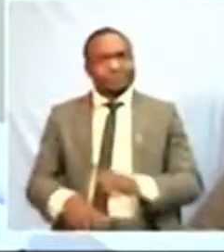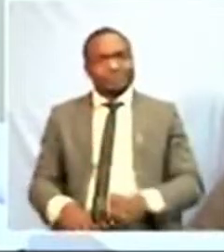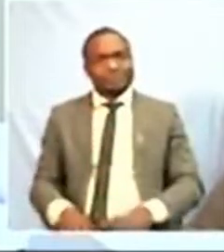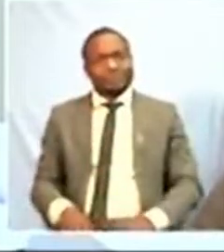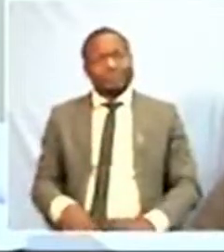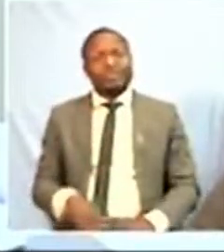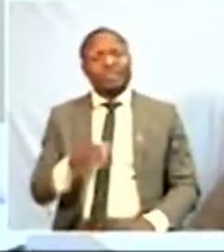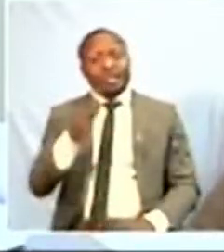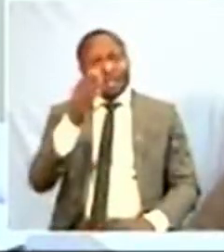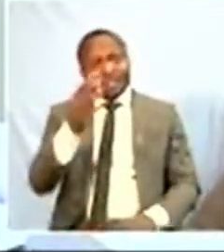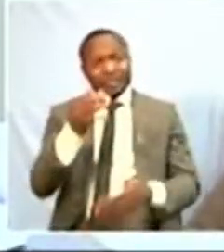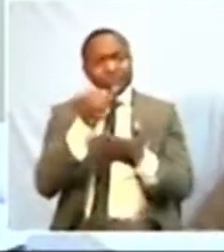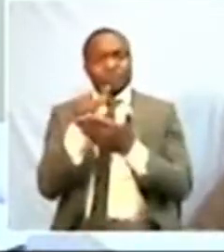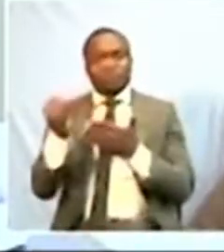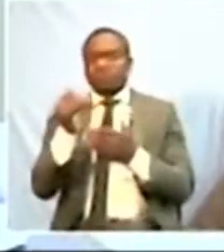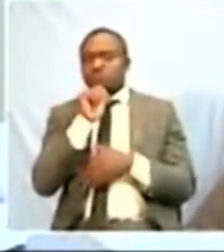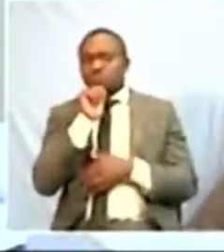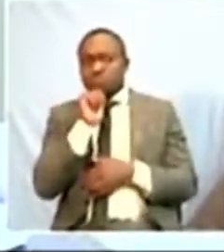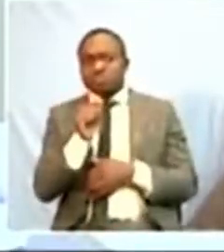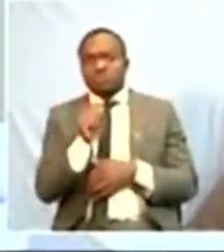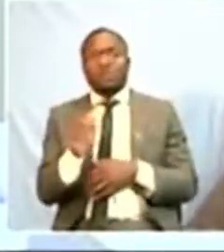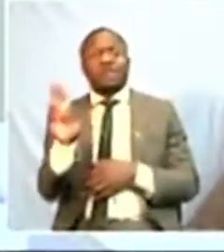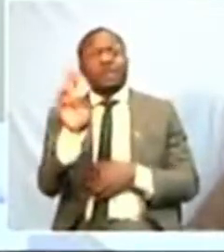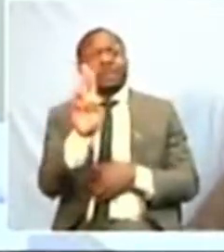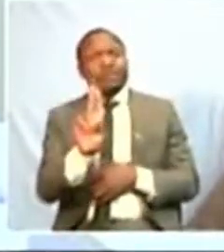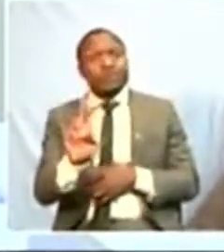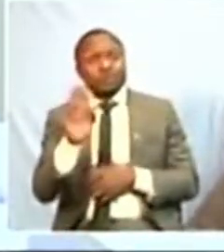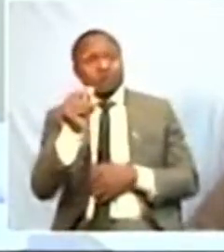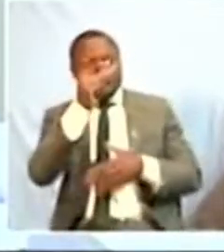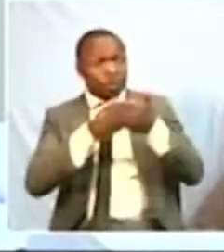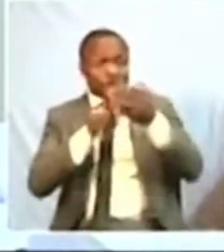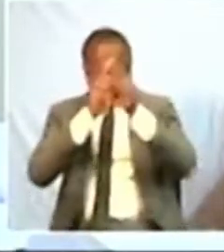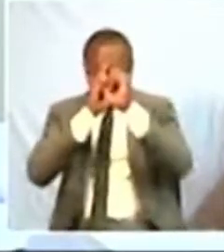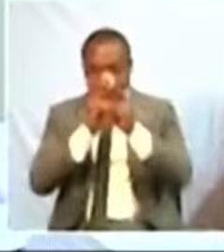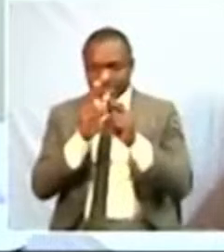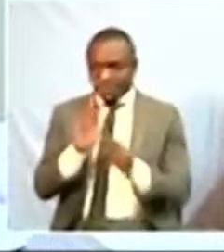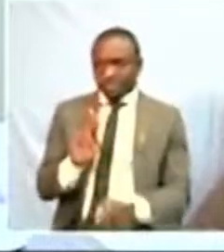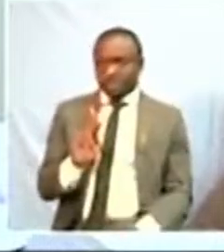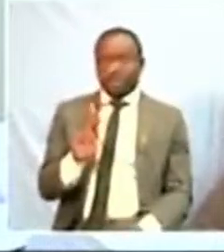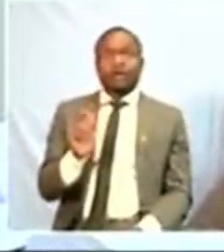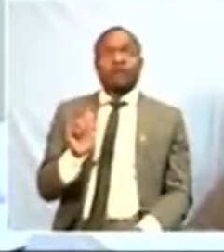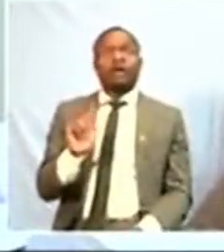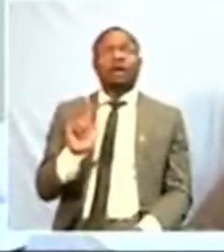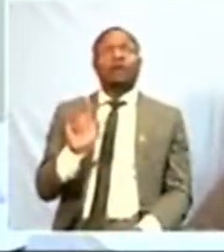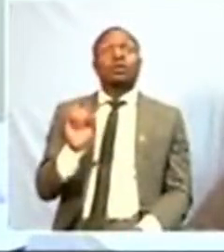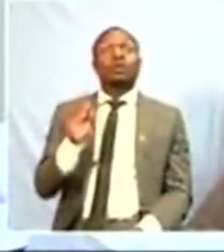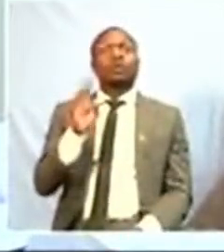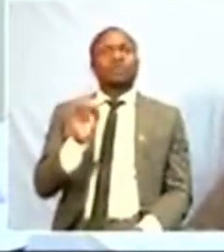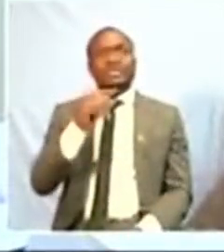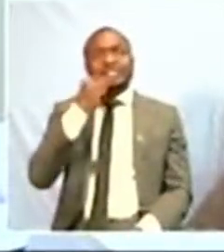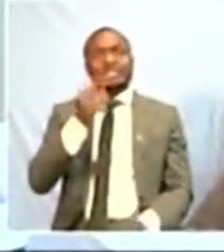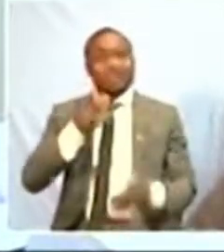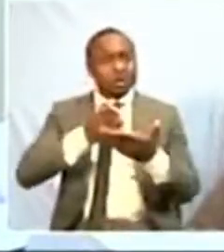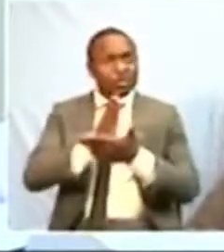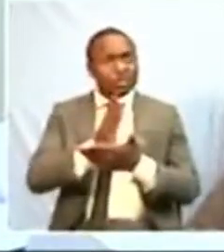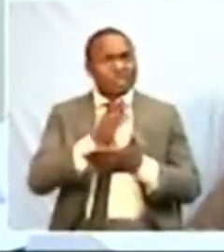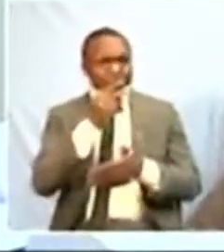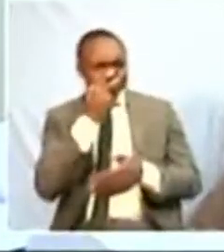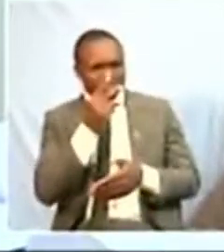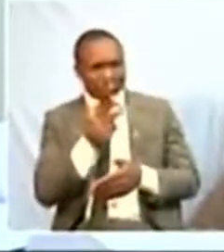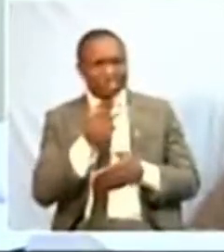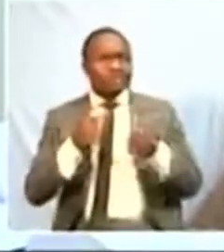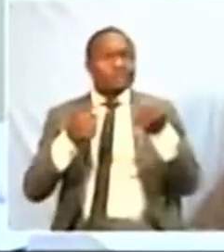There is an issue of unspent funds. What Honorable Pavyuma has indicated is correct. When you look